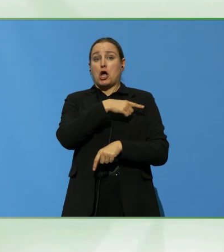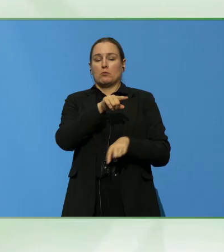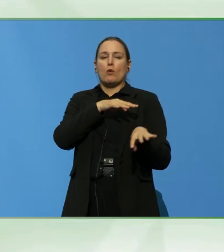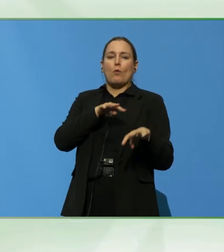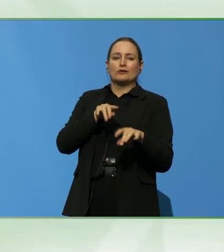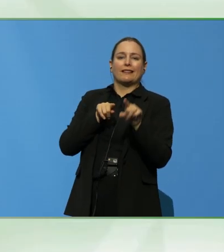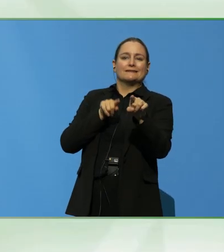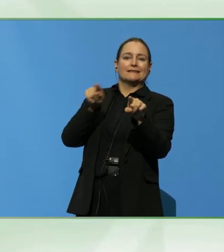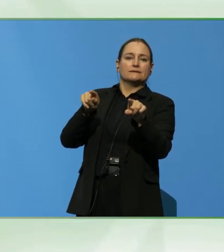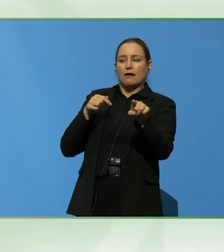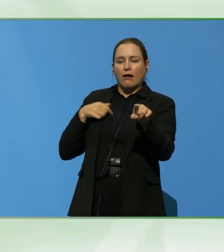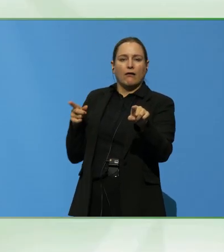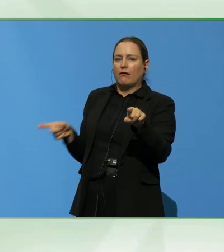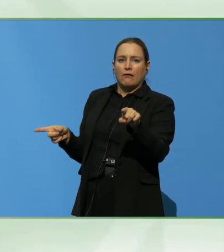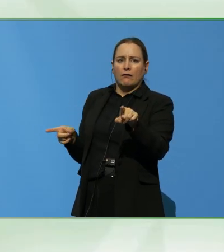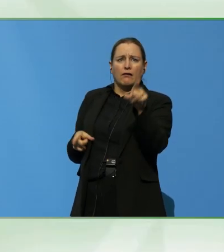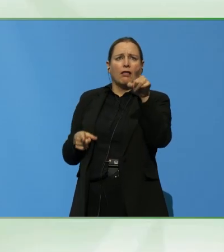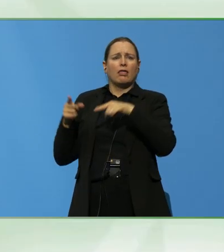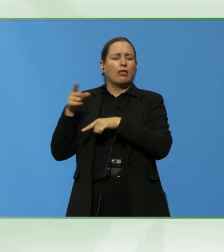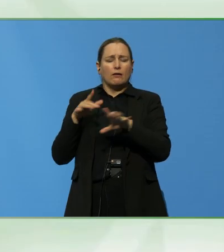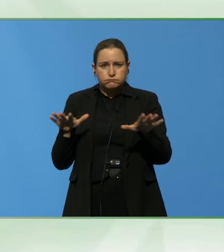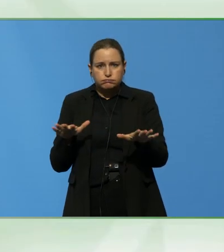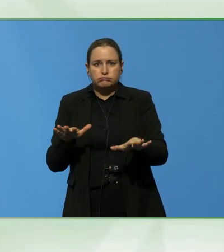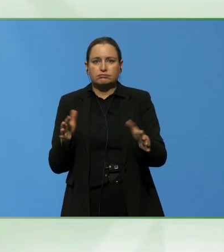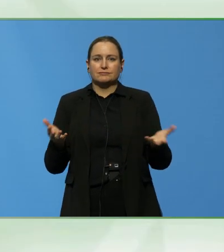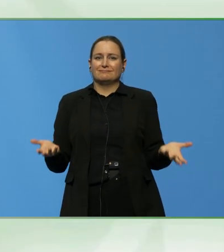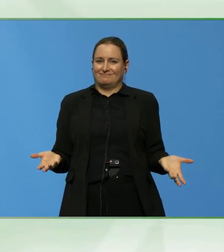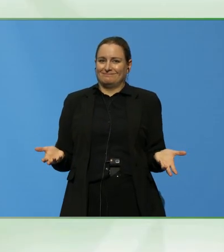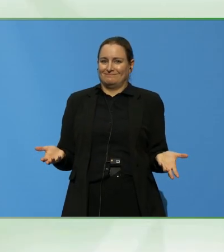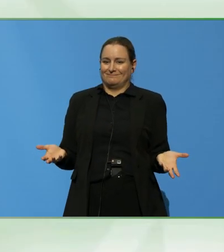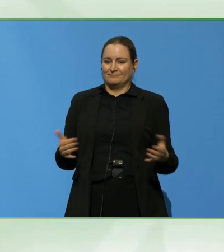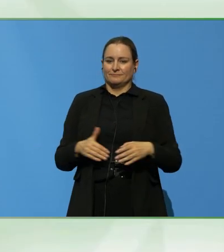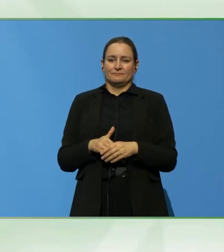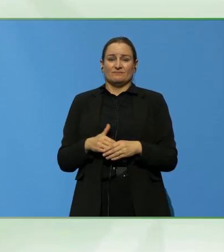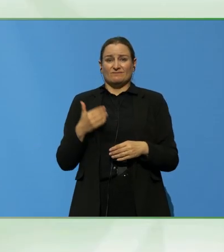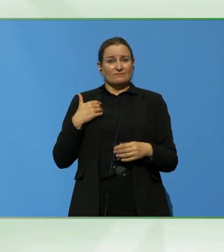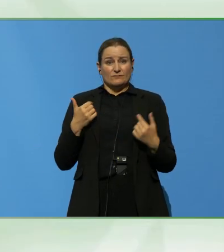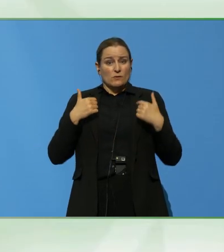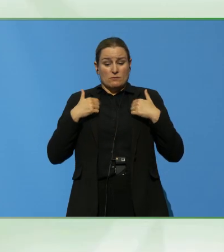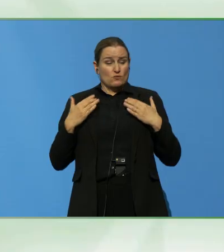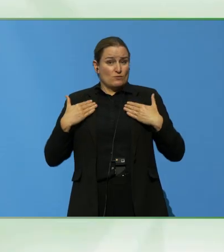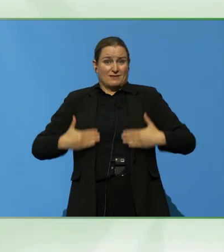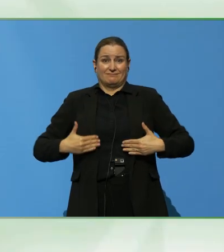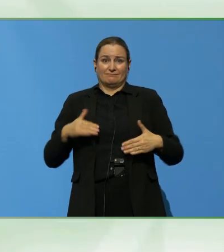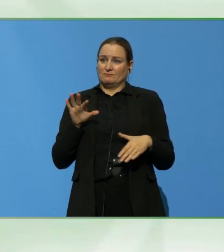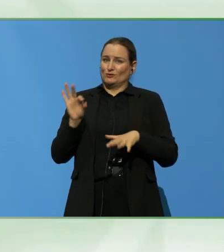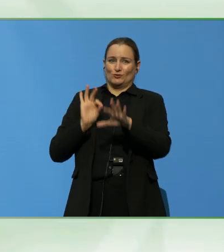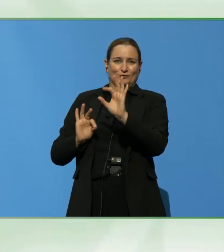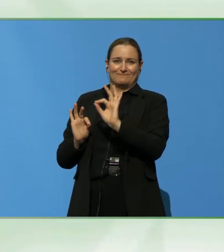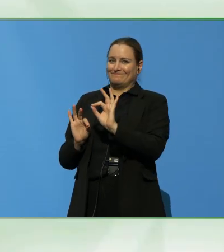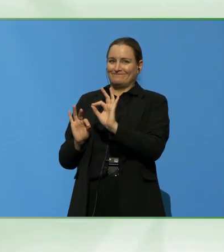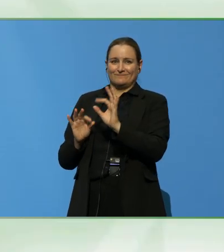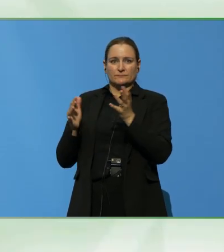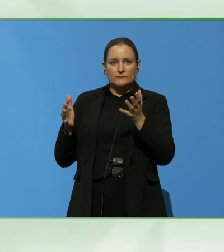disseminated, and what kind of, let's say, content we will see, or it will be in opposite ignored. So